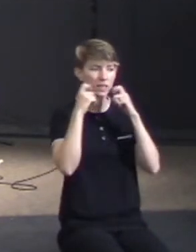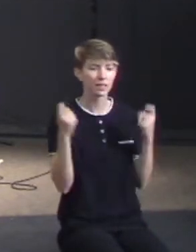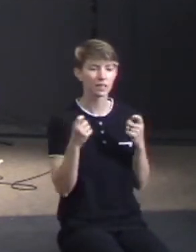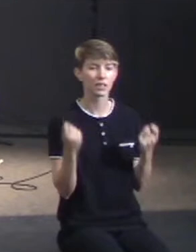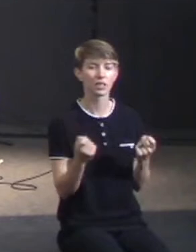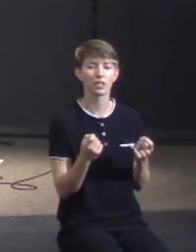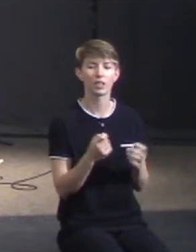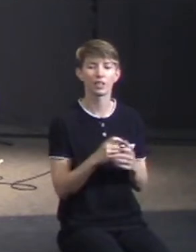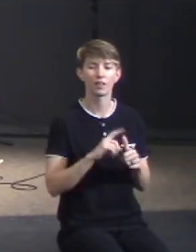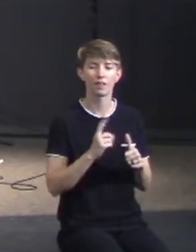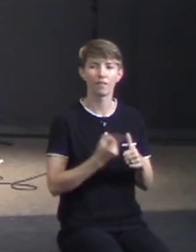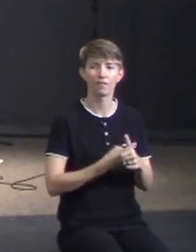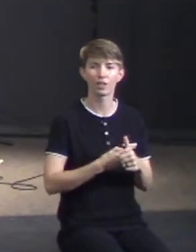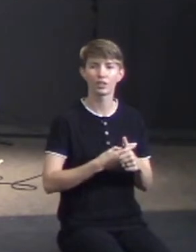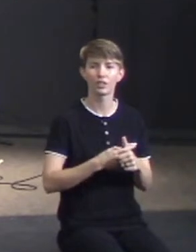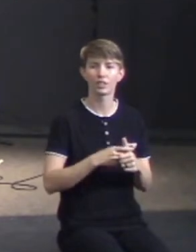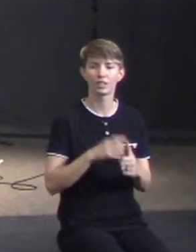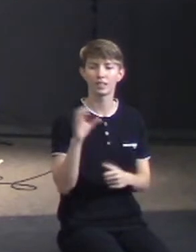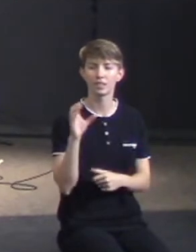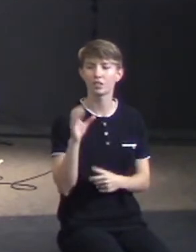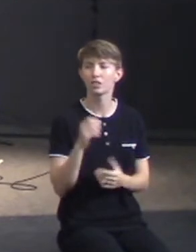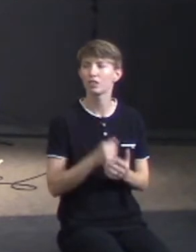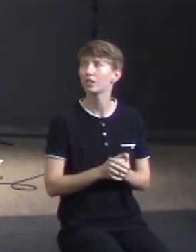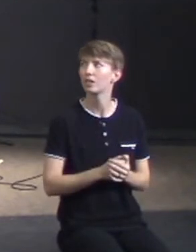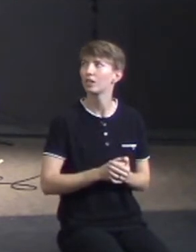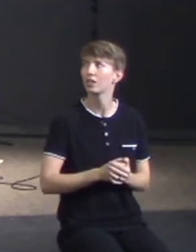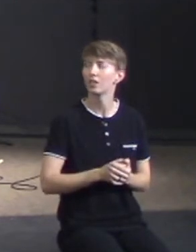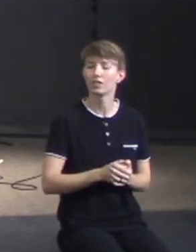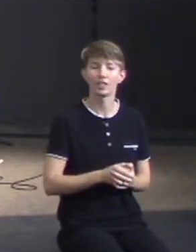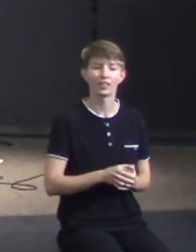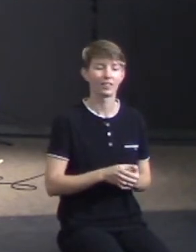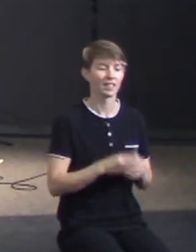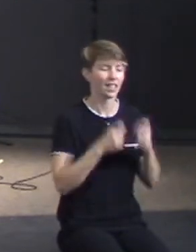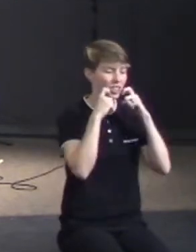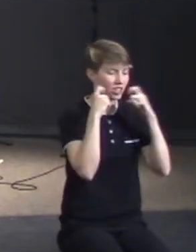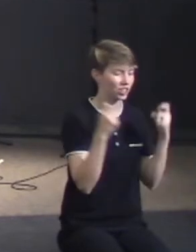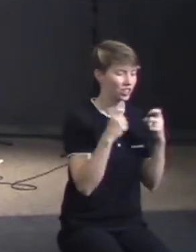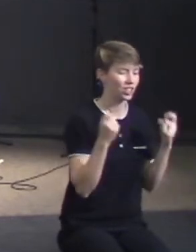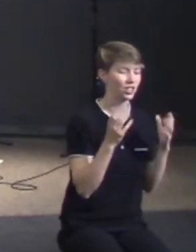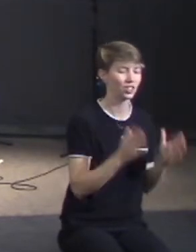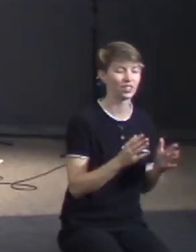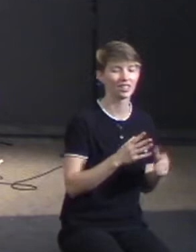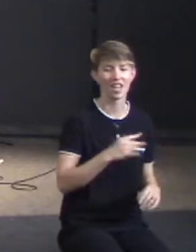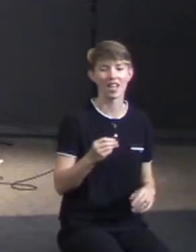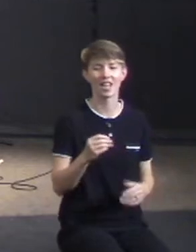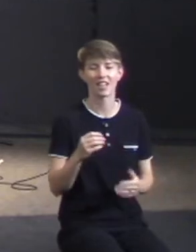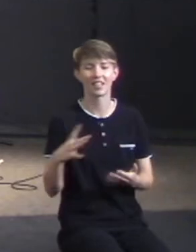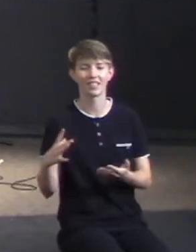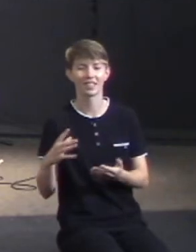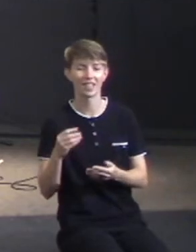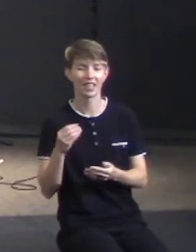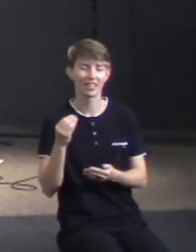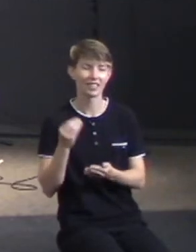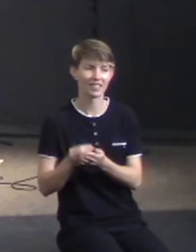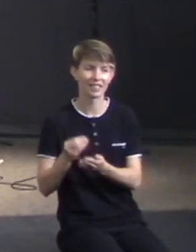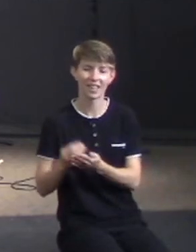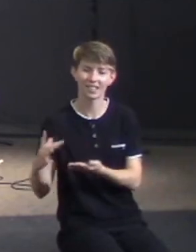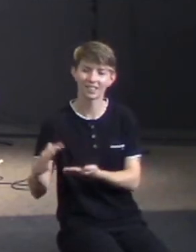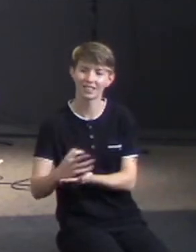that? It was always sinners and tax collectors. Like, they get their own category of